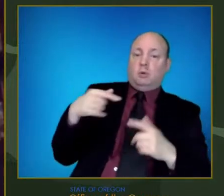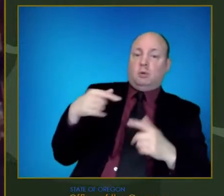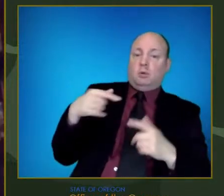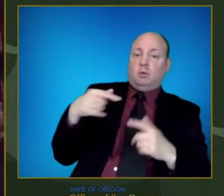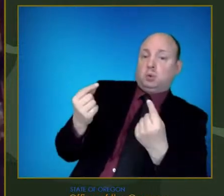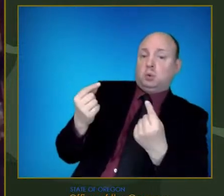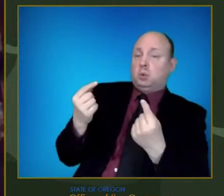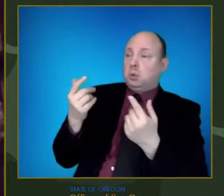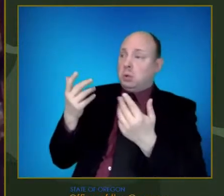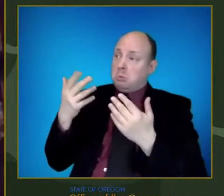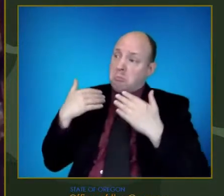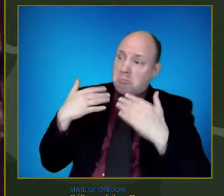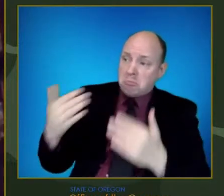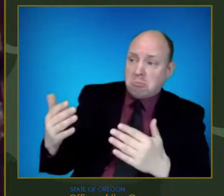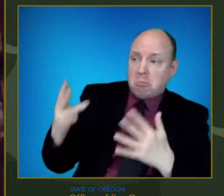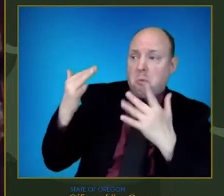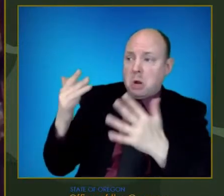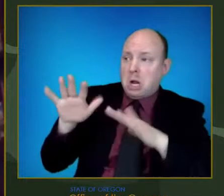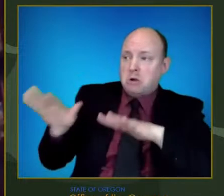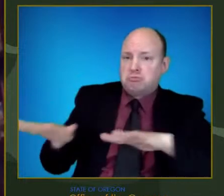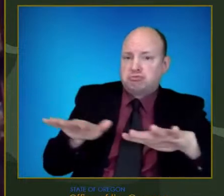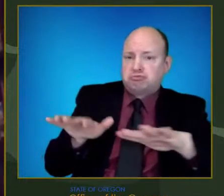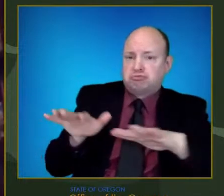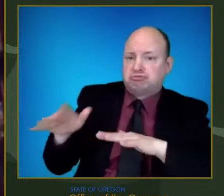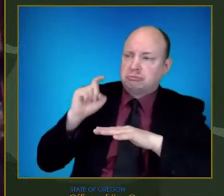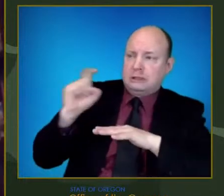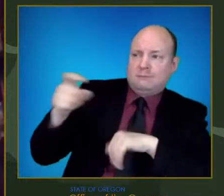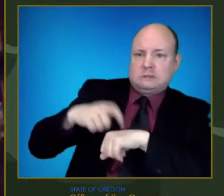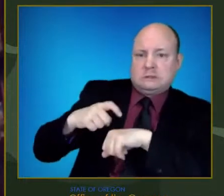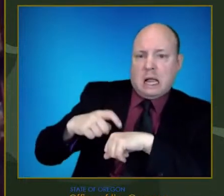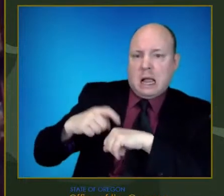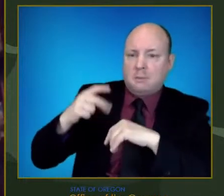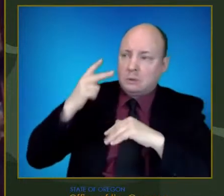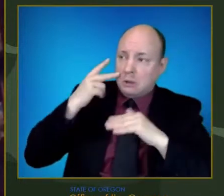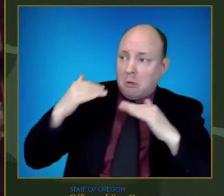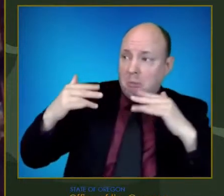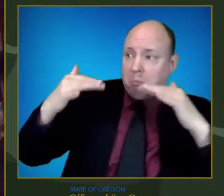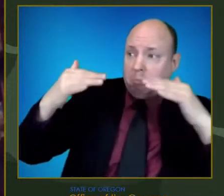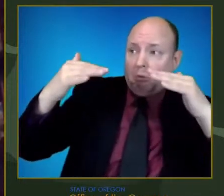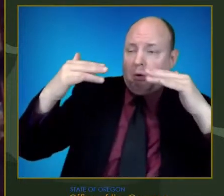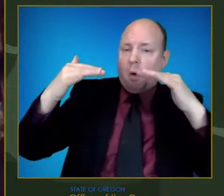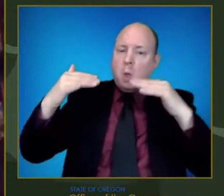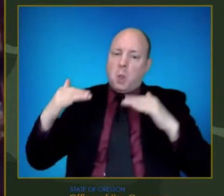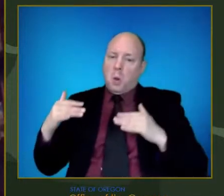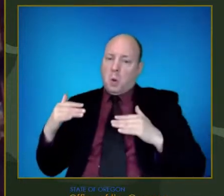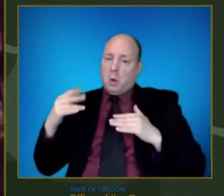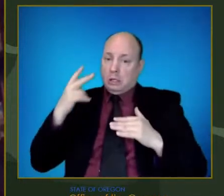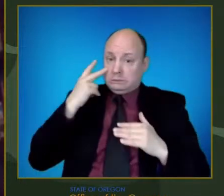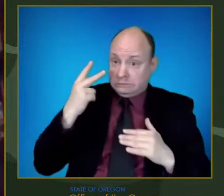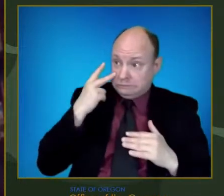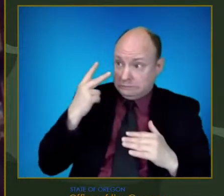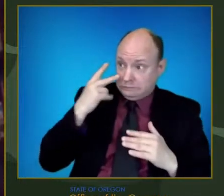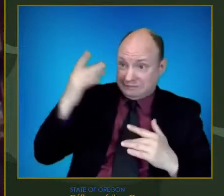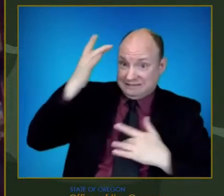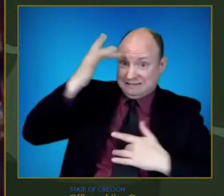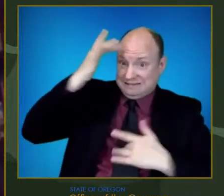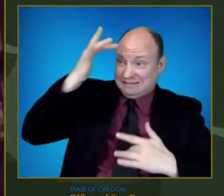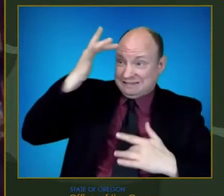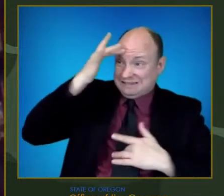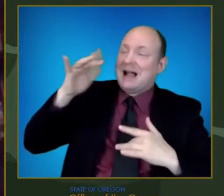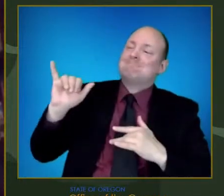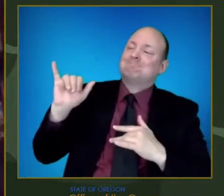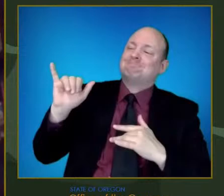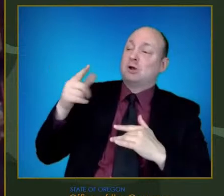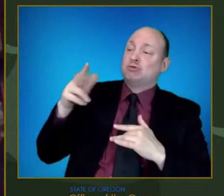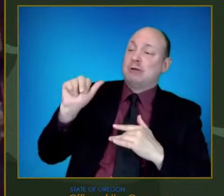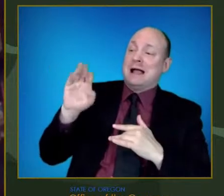have maintained that risk, but then later show an increase in cases, have moved up in risk level during this response. And we'll continue to